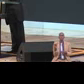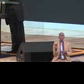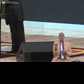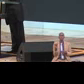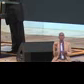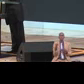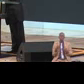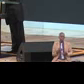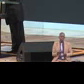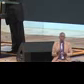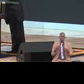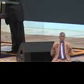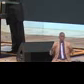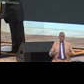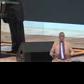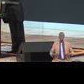healing,